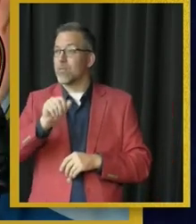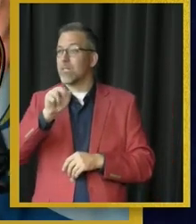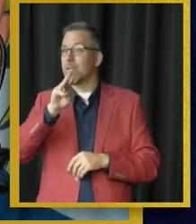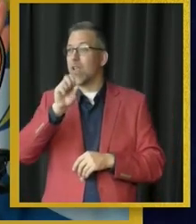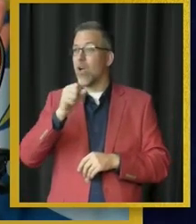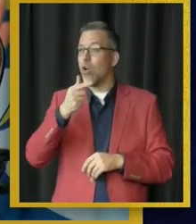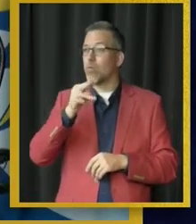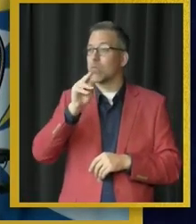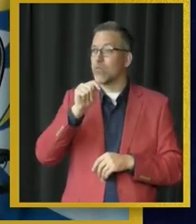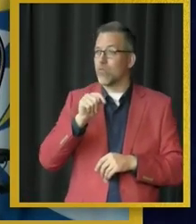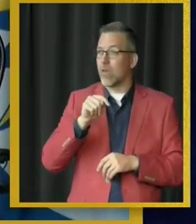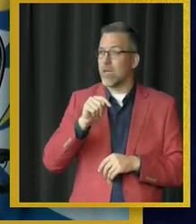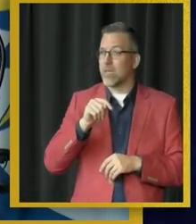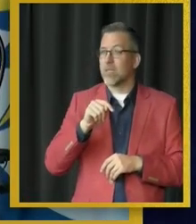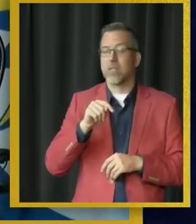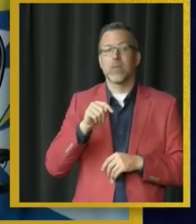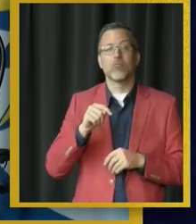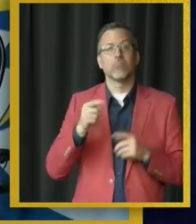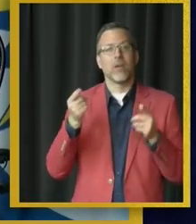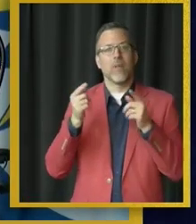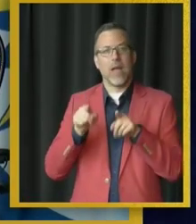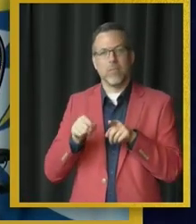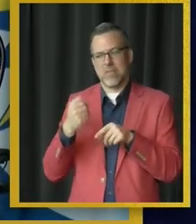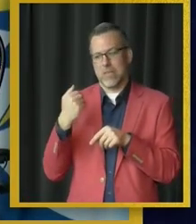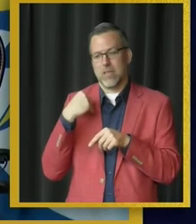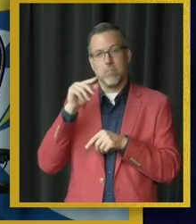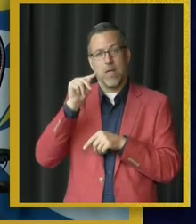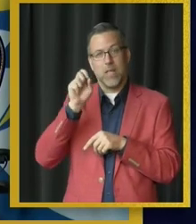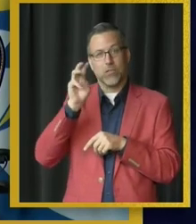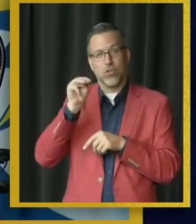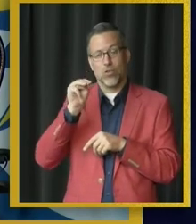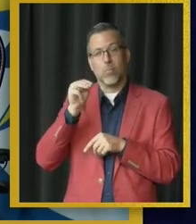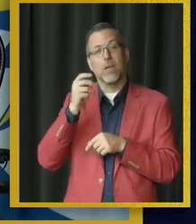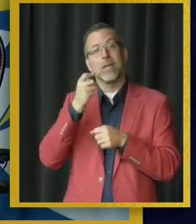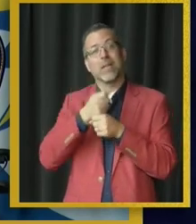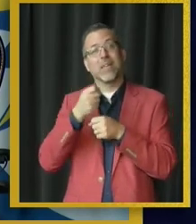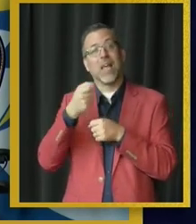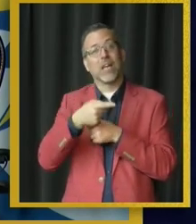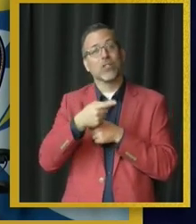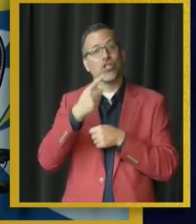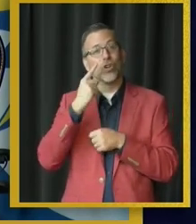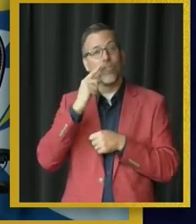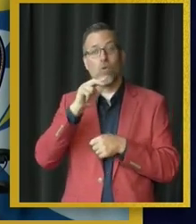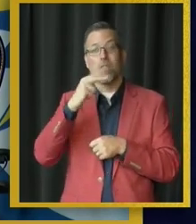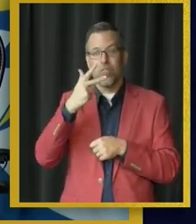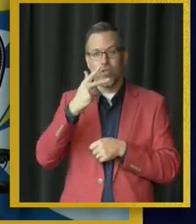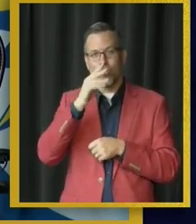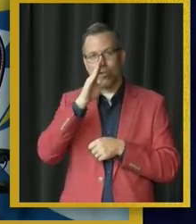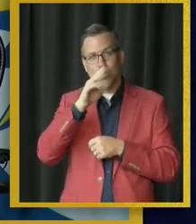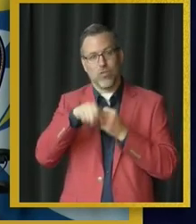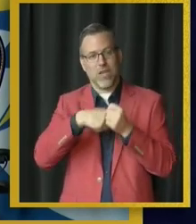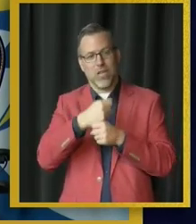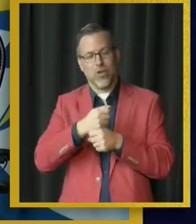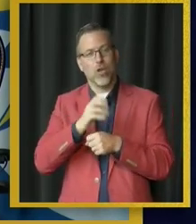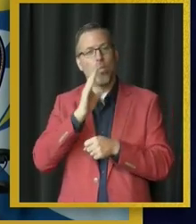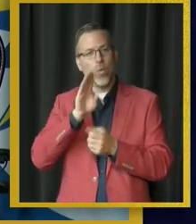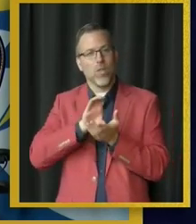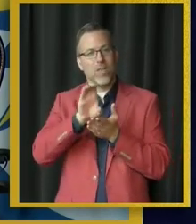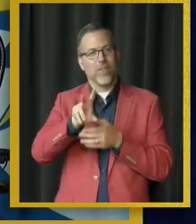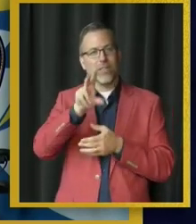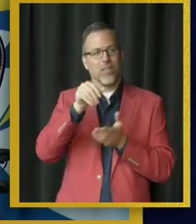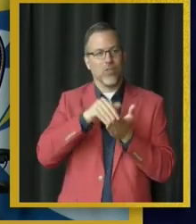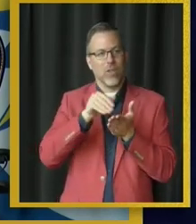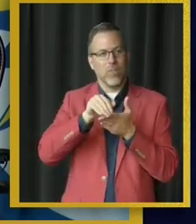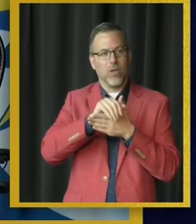all time have happened in this term. And next year, for the third year in a row, we will invest $30 million in the